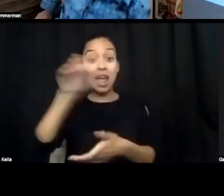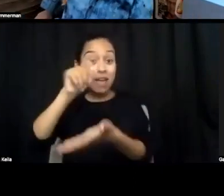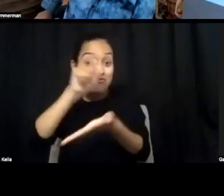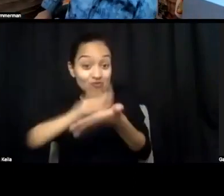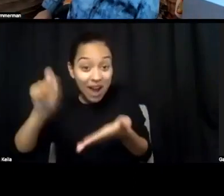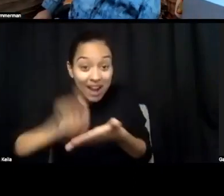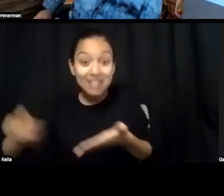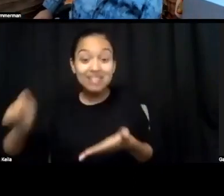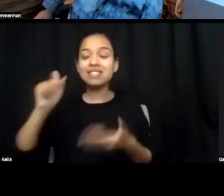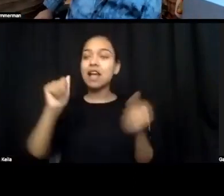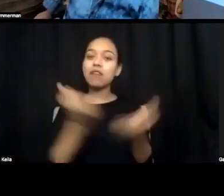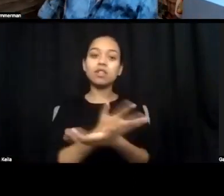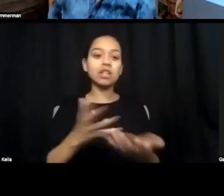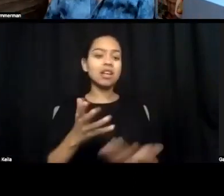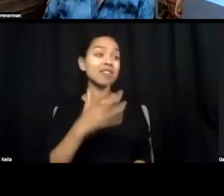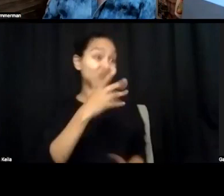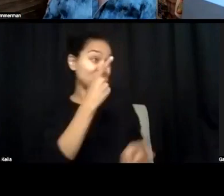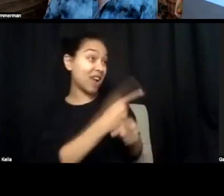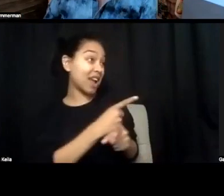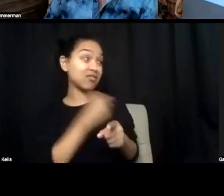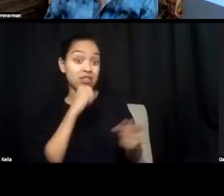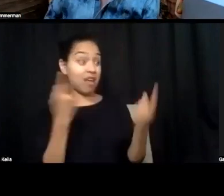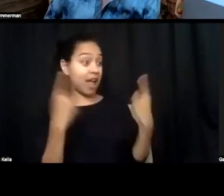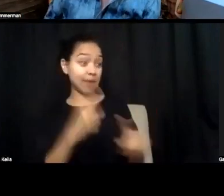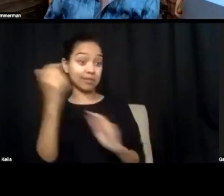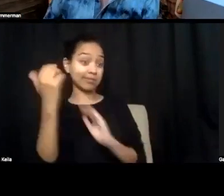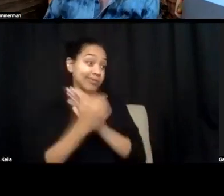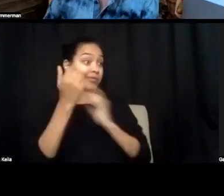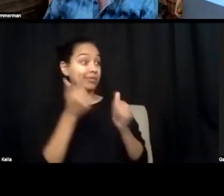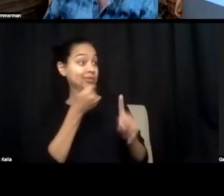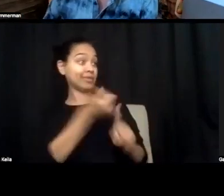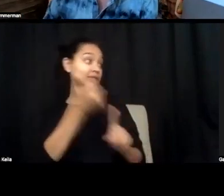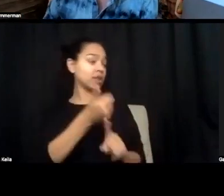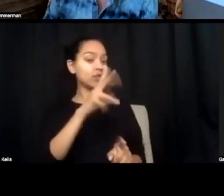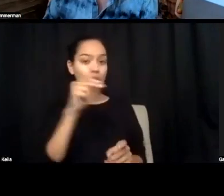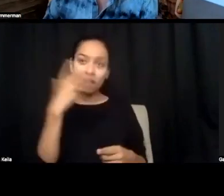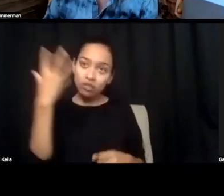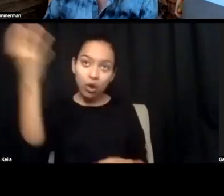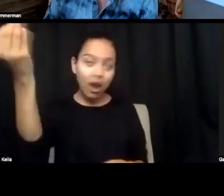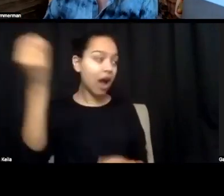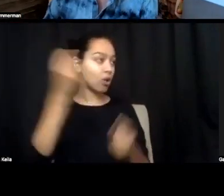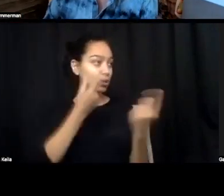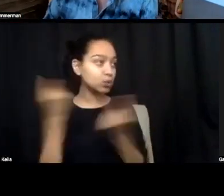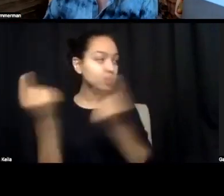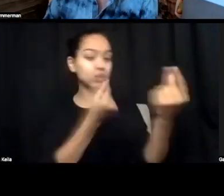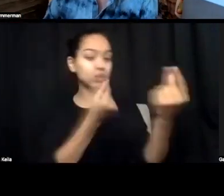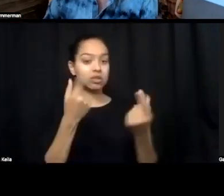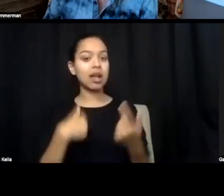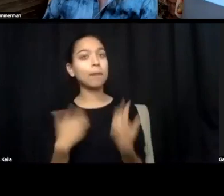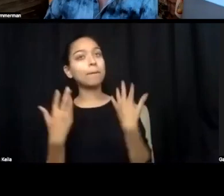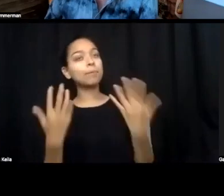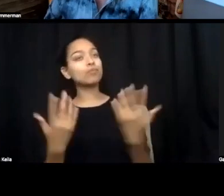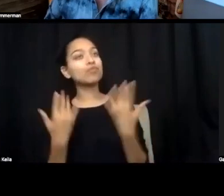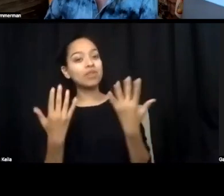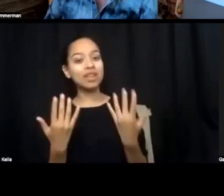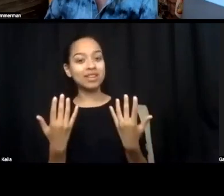Yes, it's not a given, unfortunately, and we just have to always be out there. I kept waiting for the time when I could just kind of, you know,